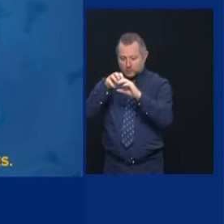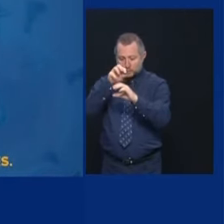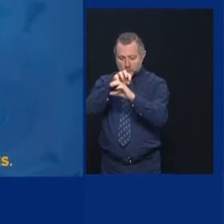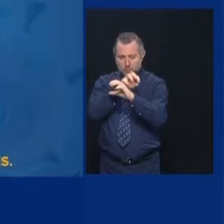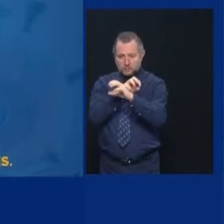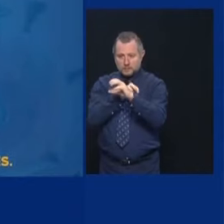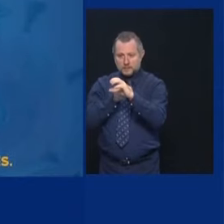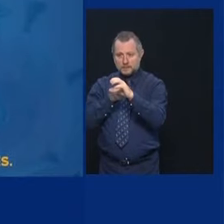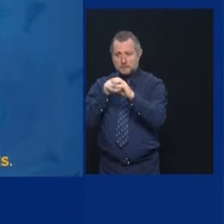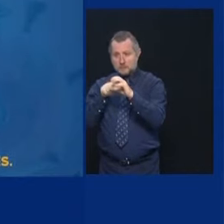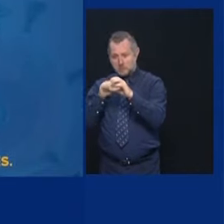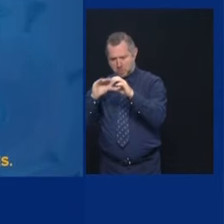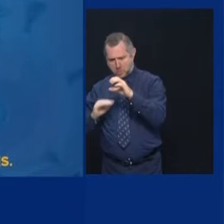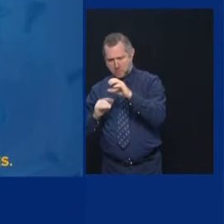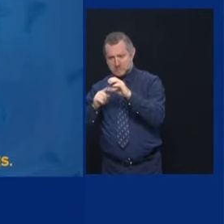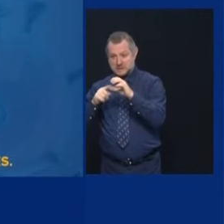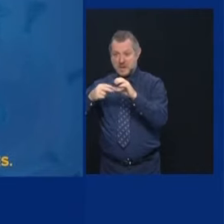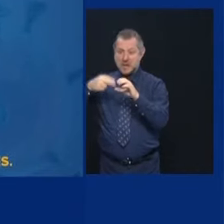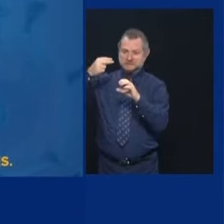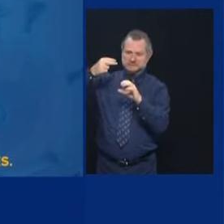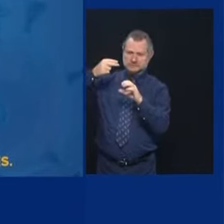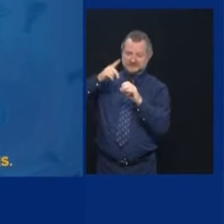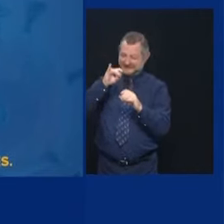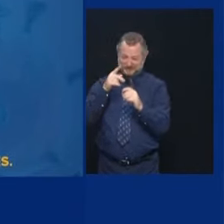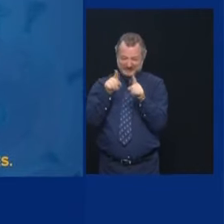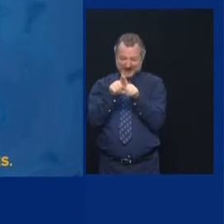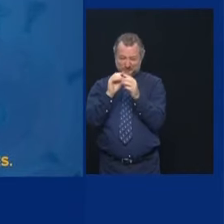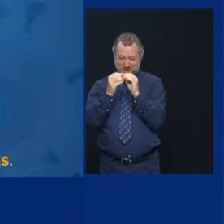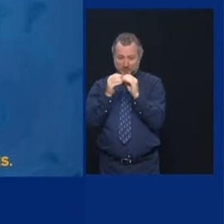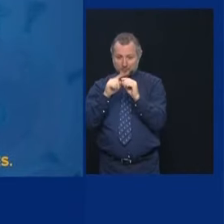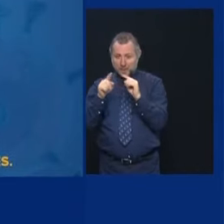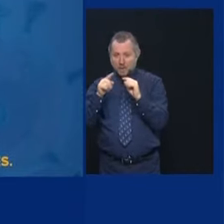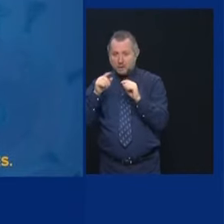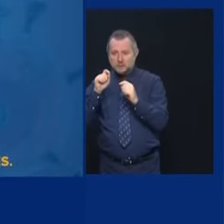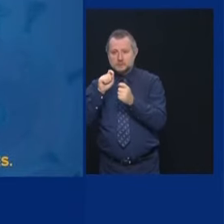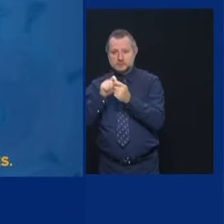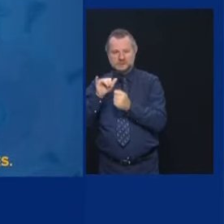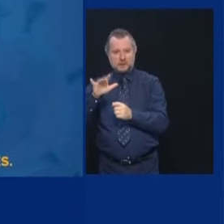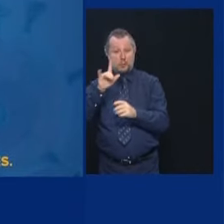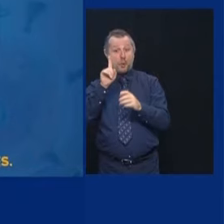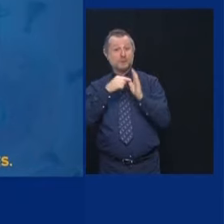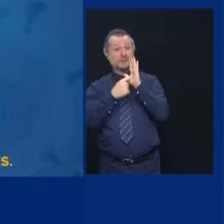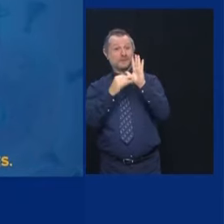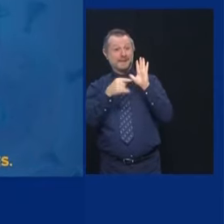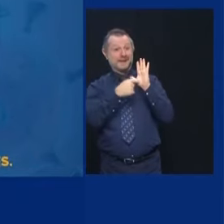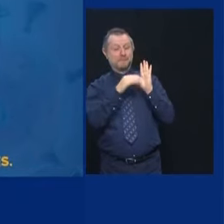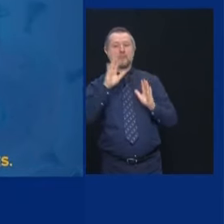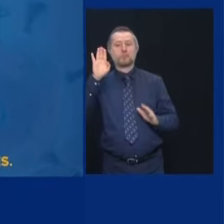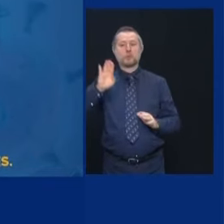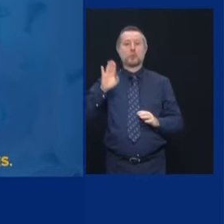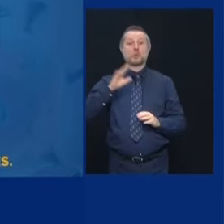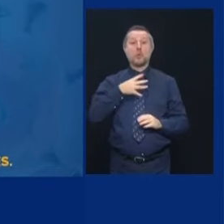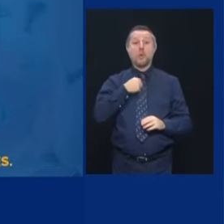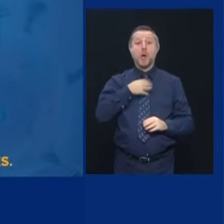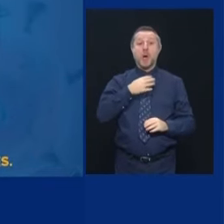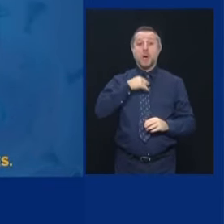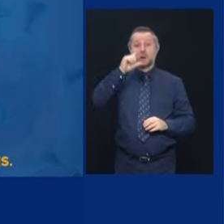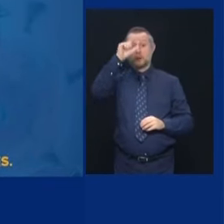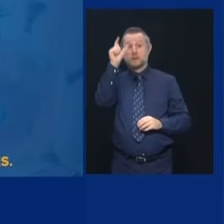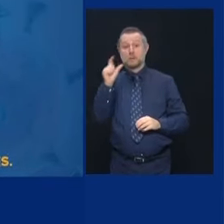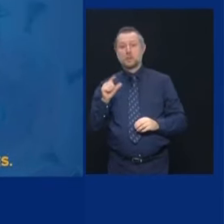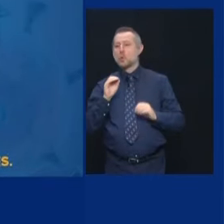rate. This is a zip code in Brooklyn. The white areas are inside the zip